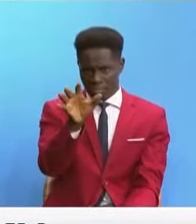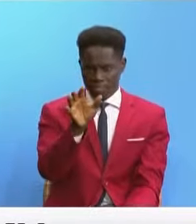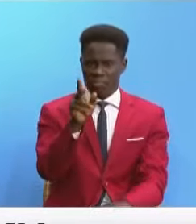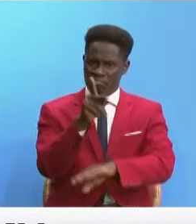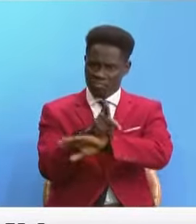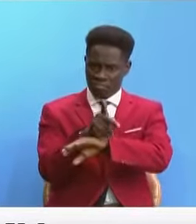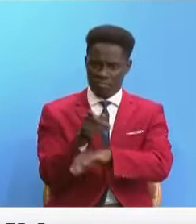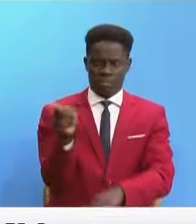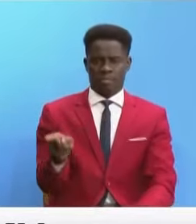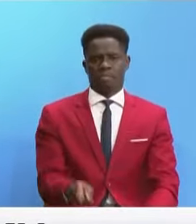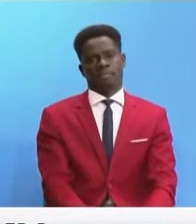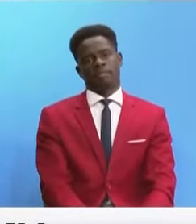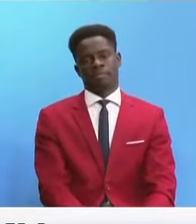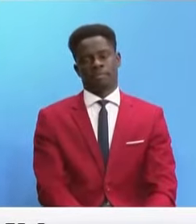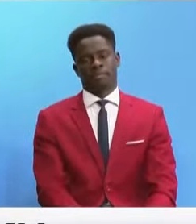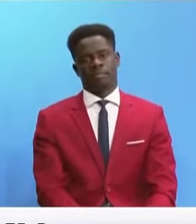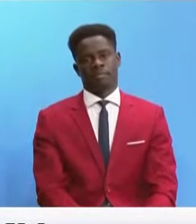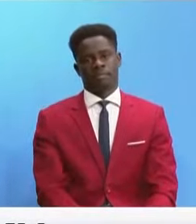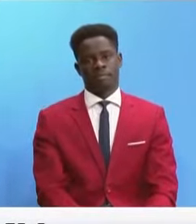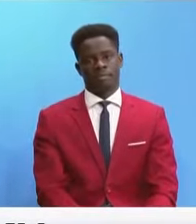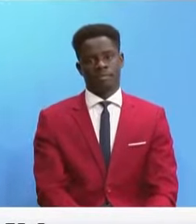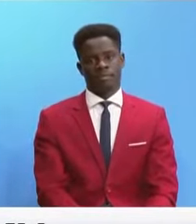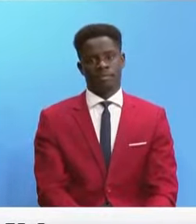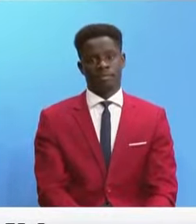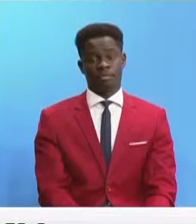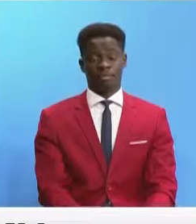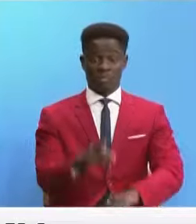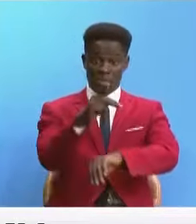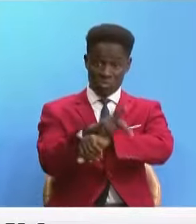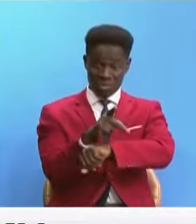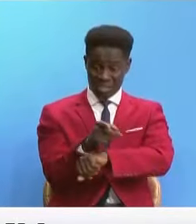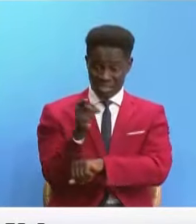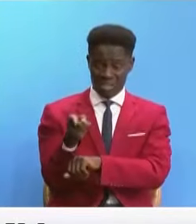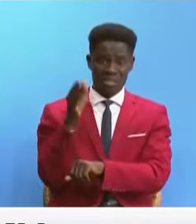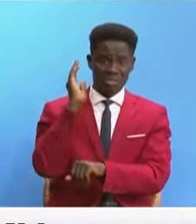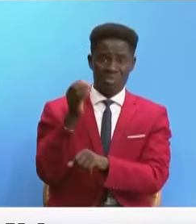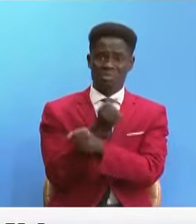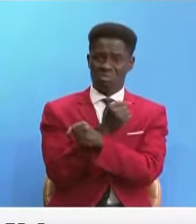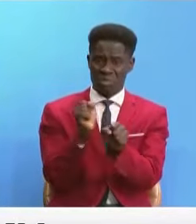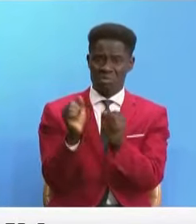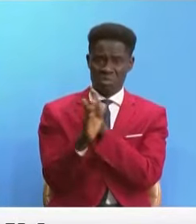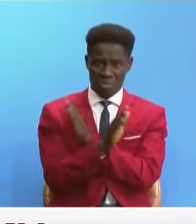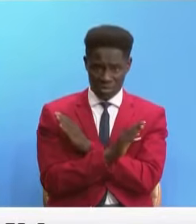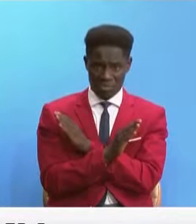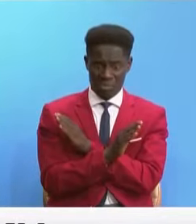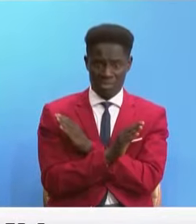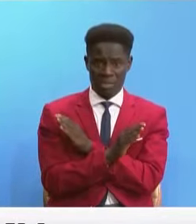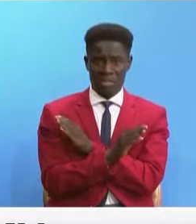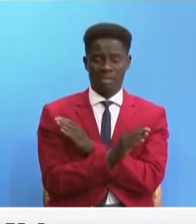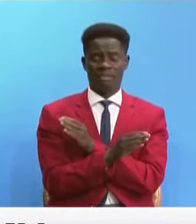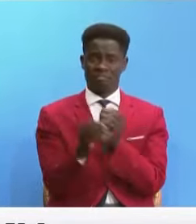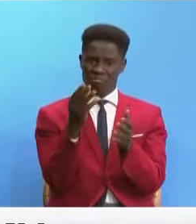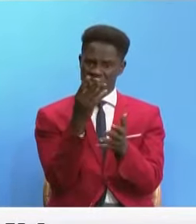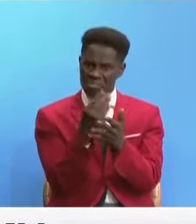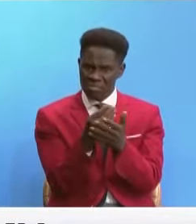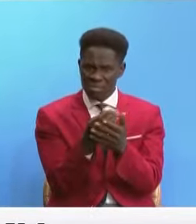has. But this project will save Zambia over $100 million in foreign exchange in